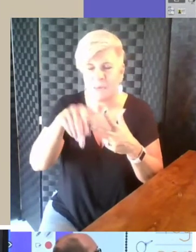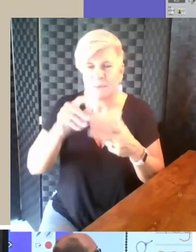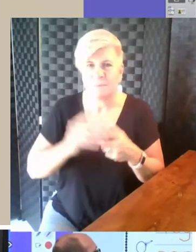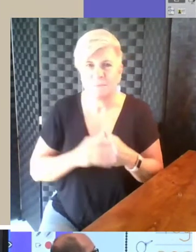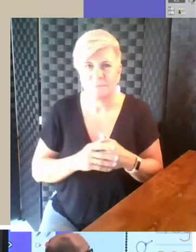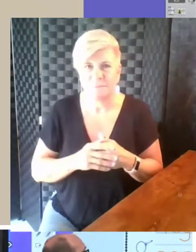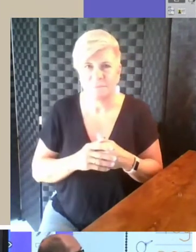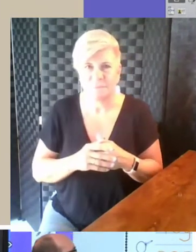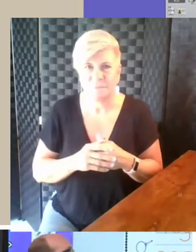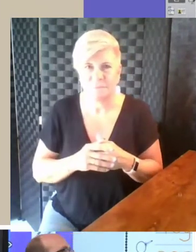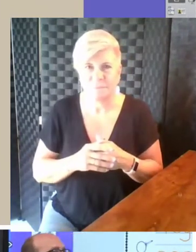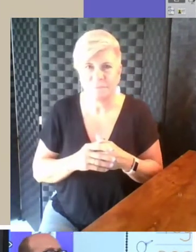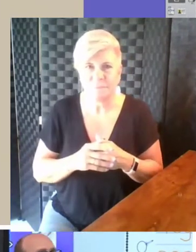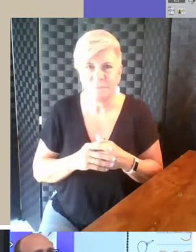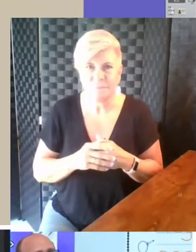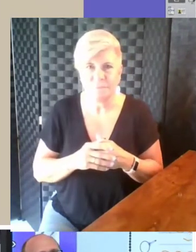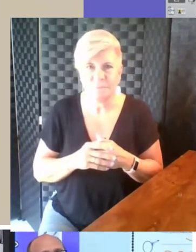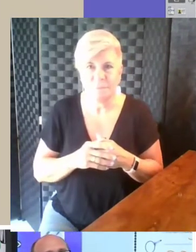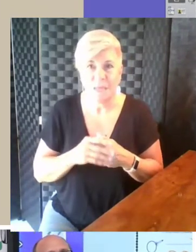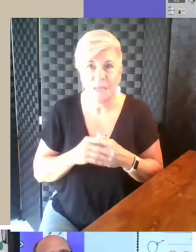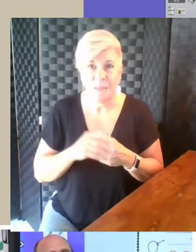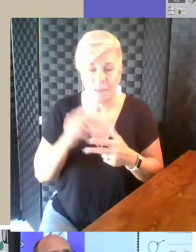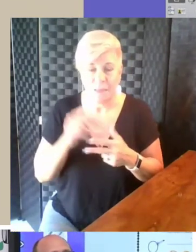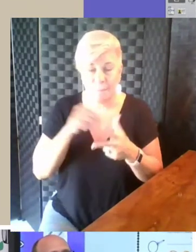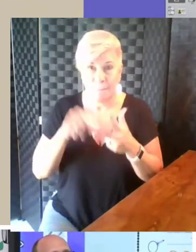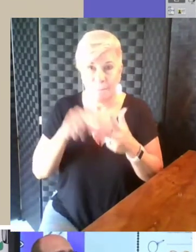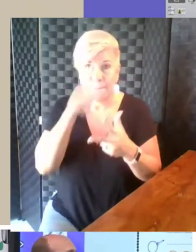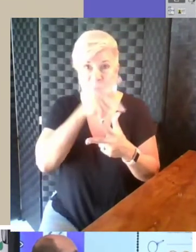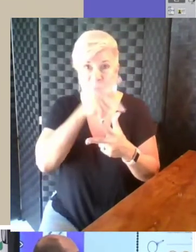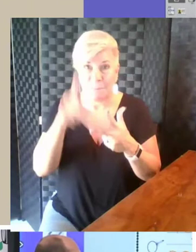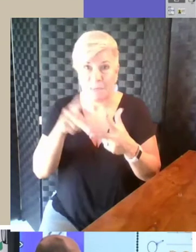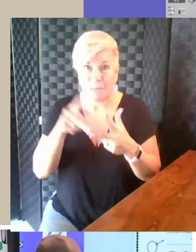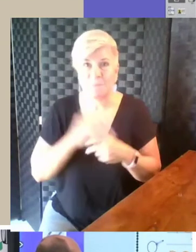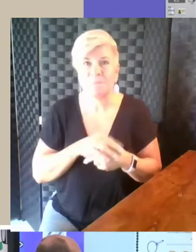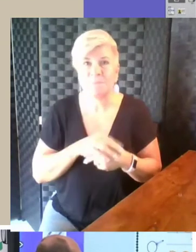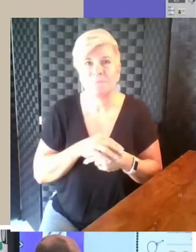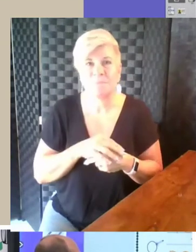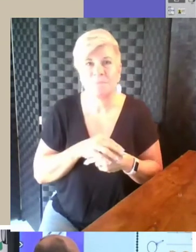P. The consonants in pop are P. It's just in there twice.